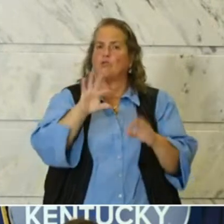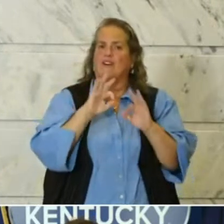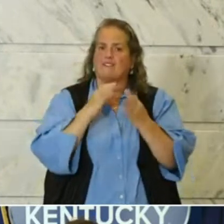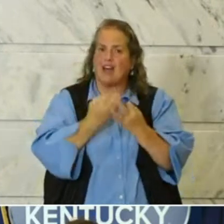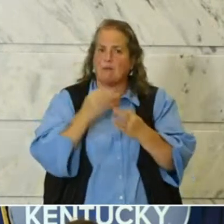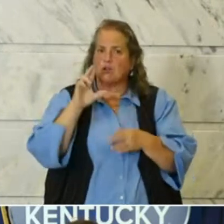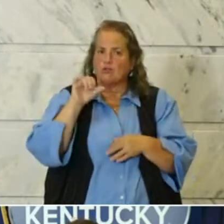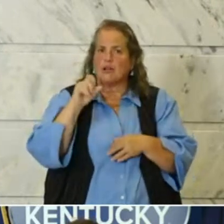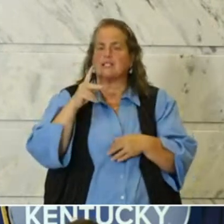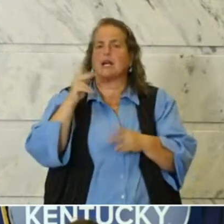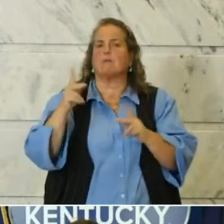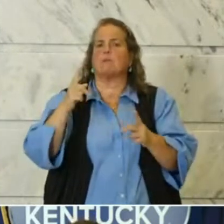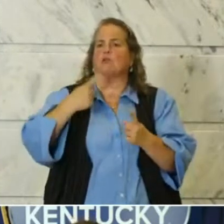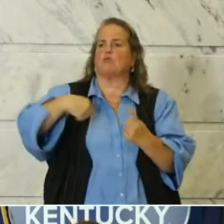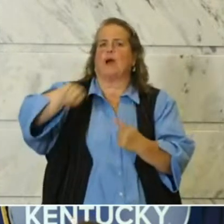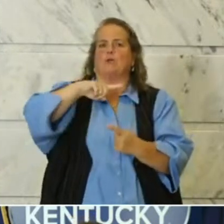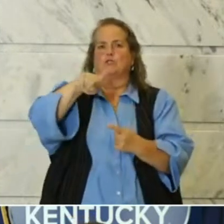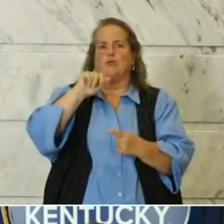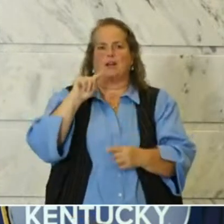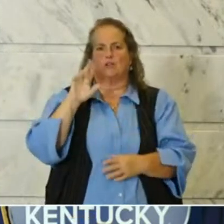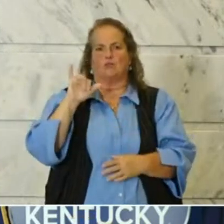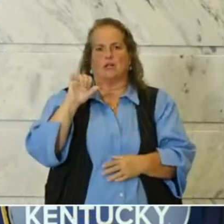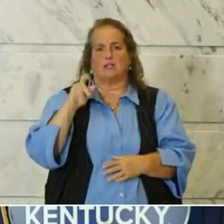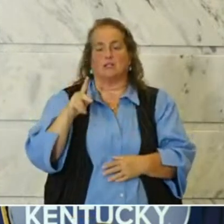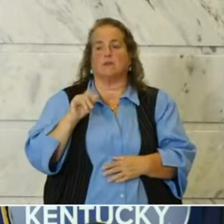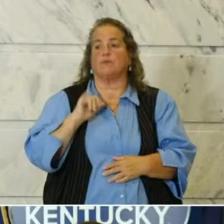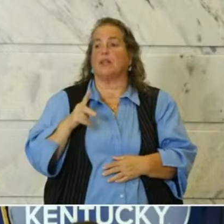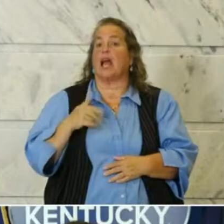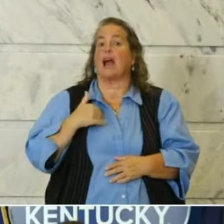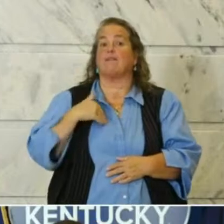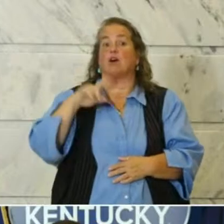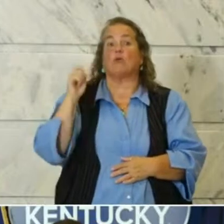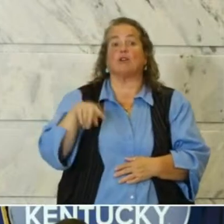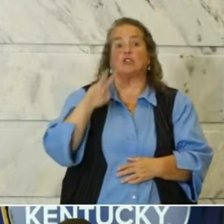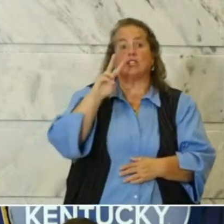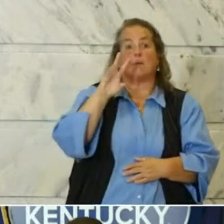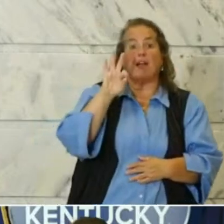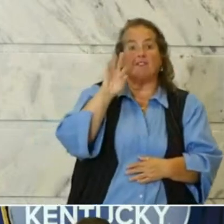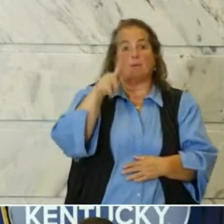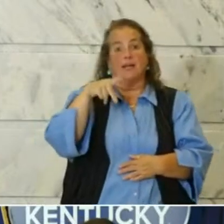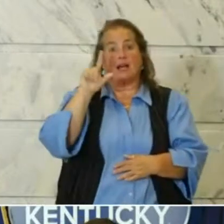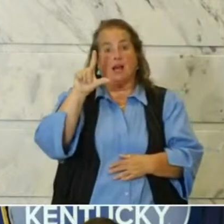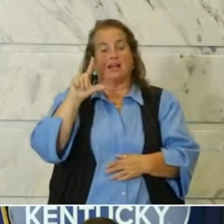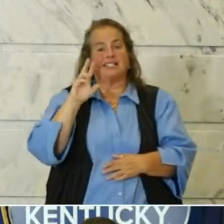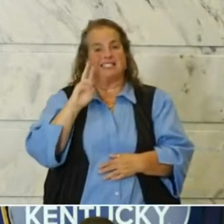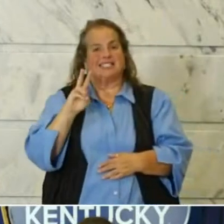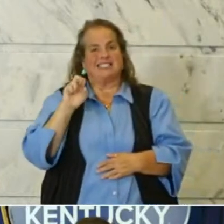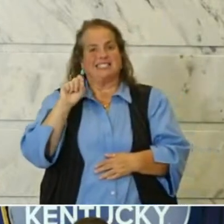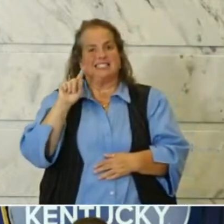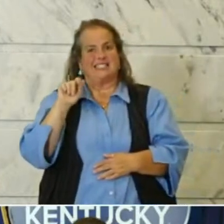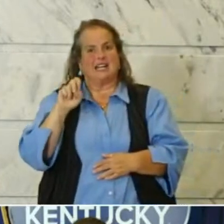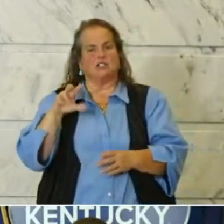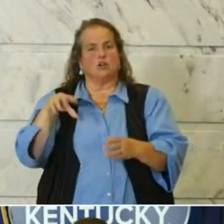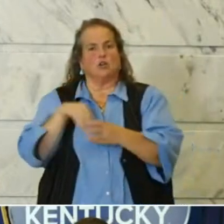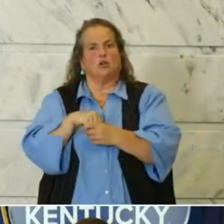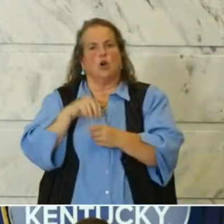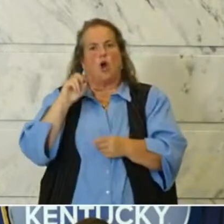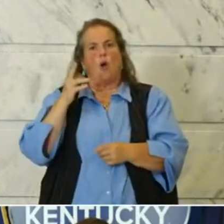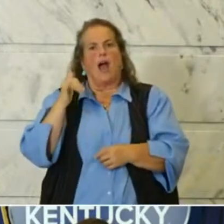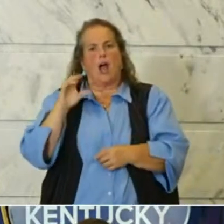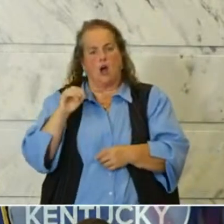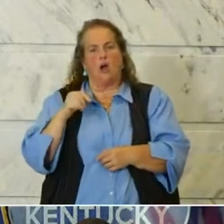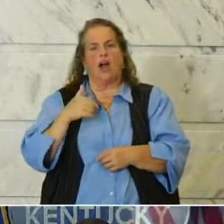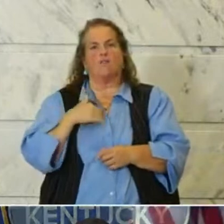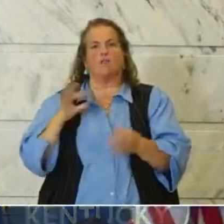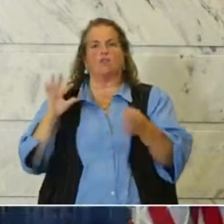and it puts the people around you at risk. All right, I got a question from WFPL that says 6 states, including Ohio, have joined a regional purchasing